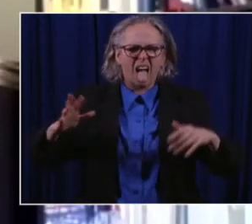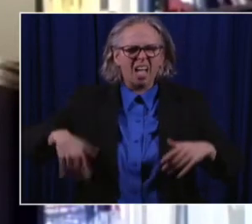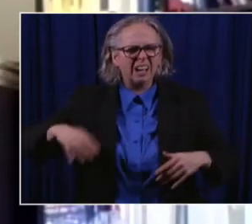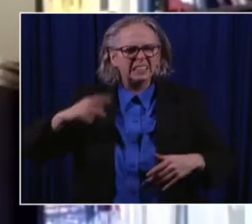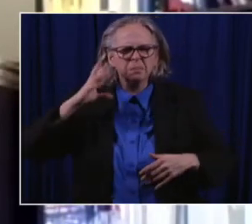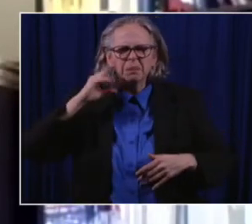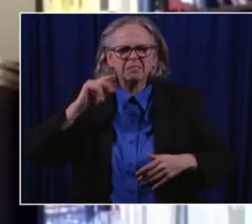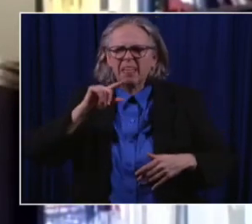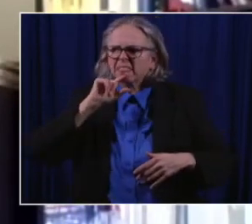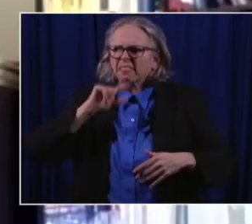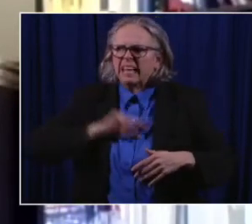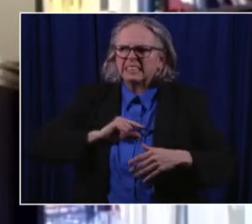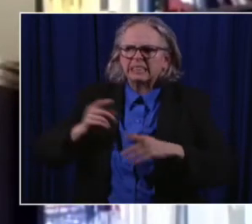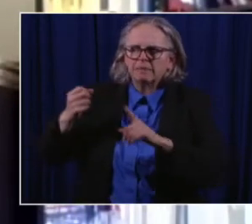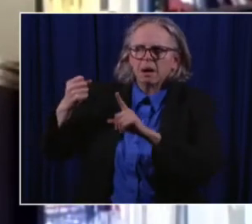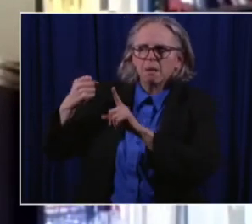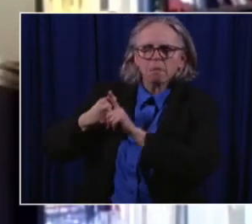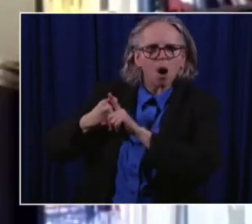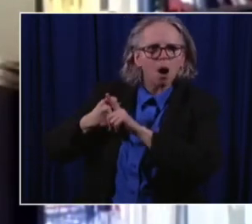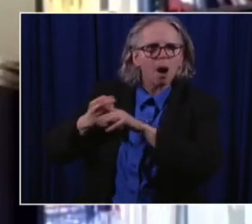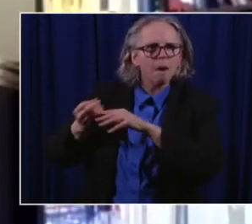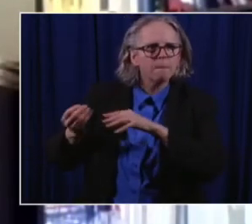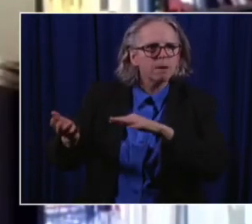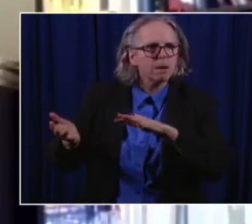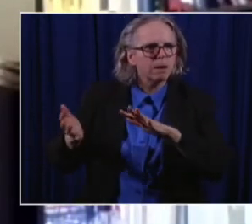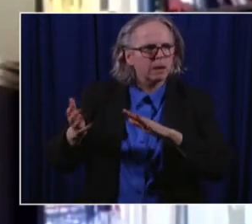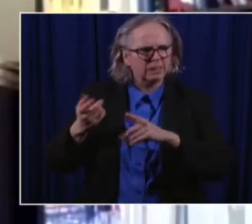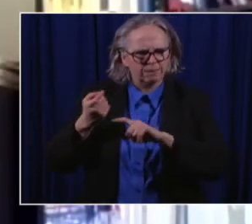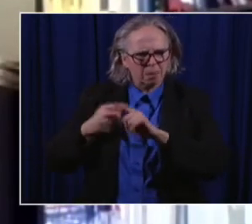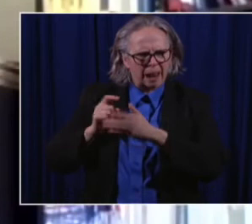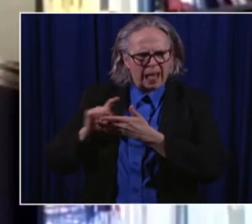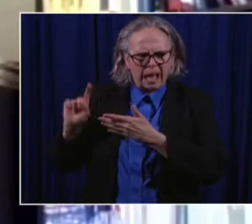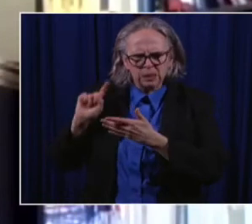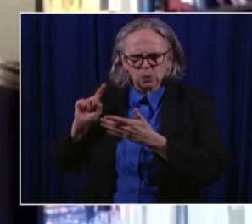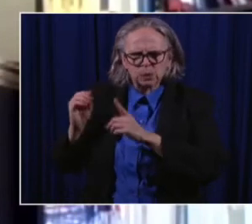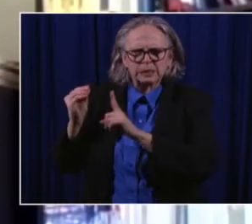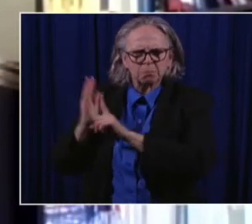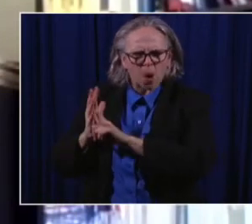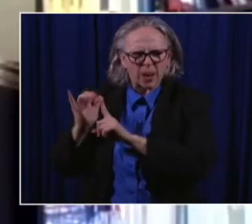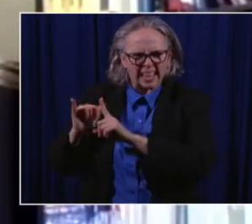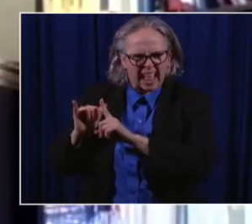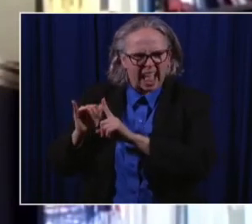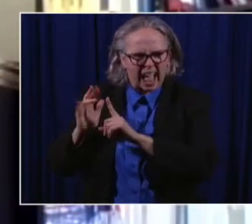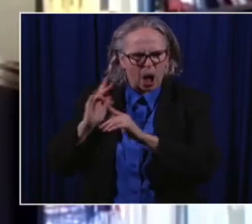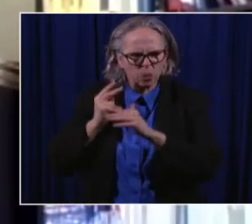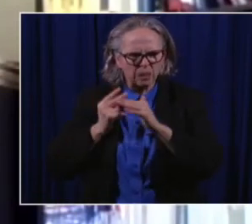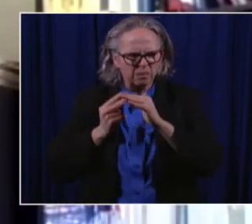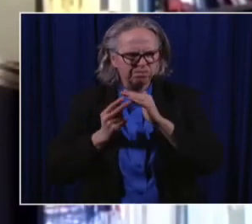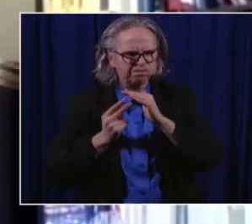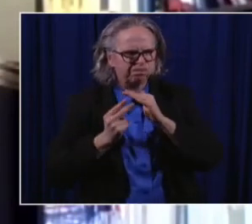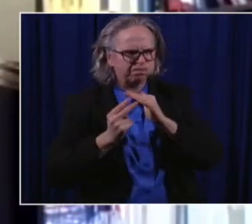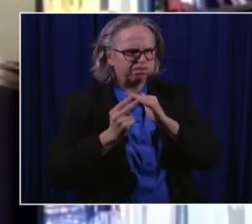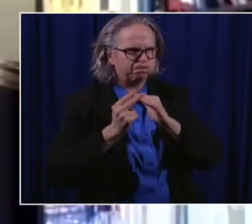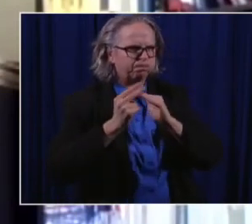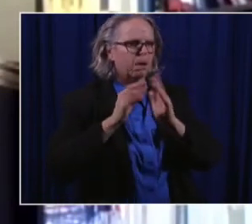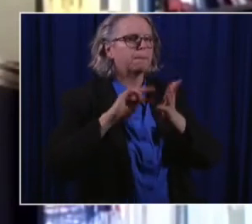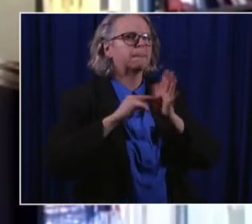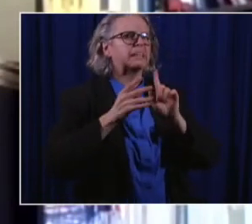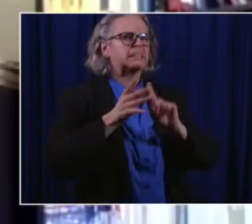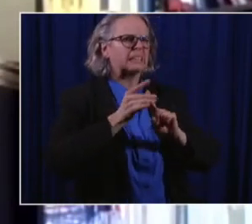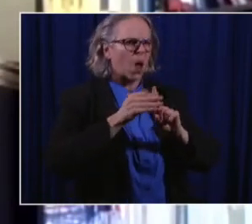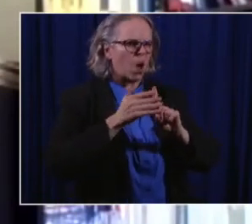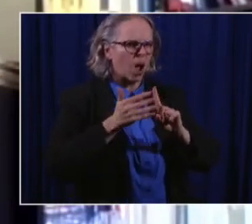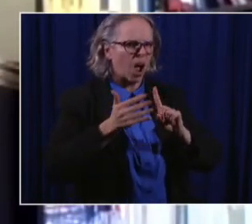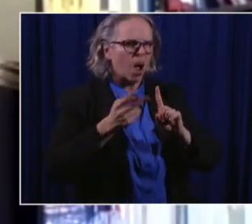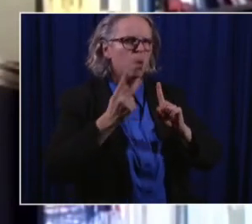who were exposed last week are being diagnosed this week and will need the hospital in the next 1 to 2 weeks. We will be overwhelmed